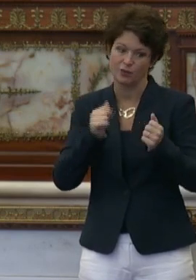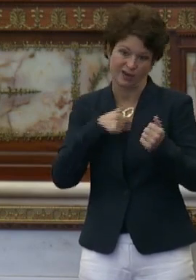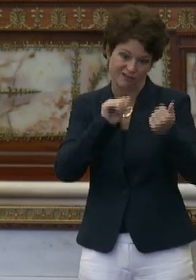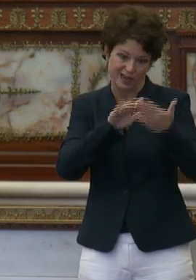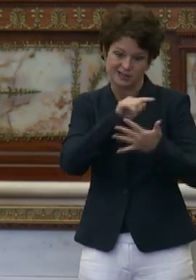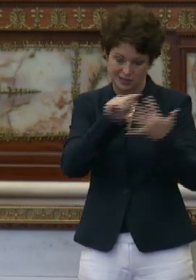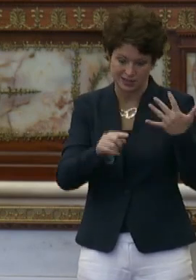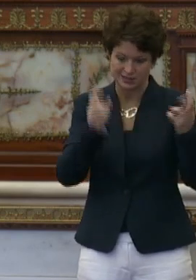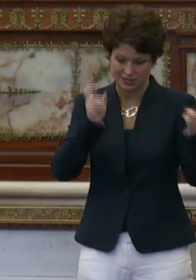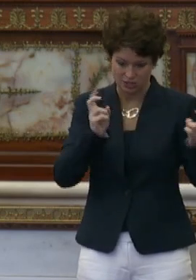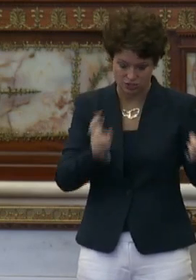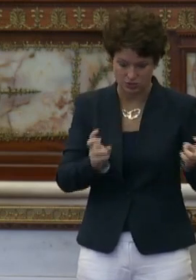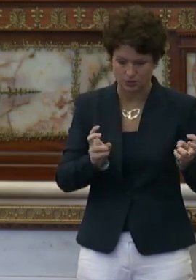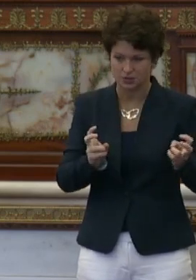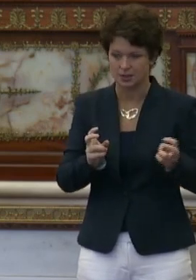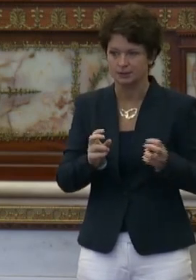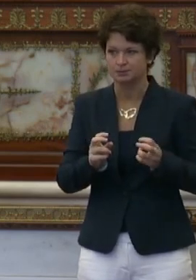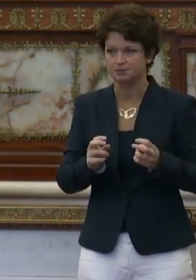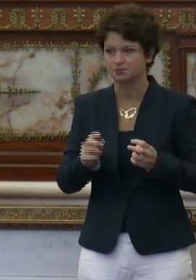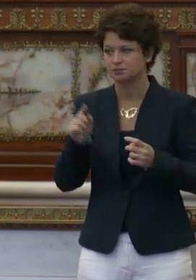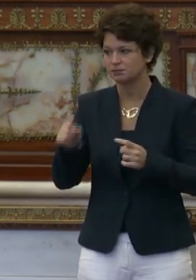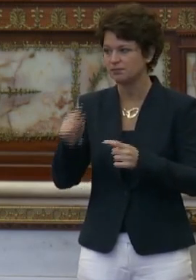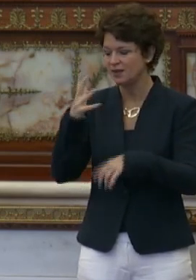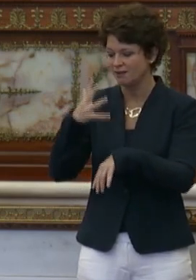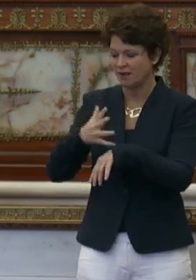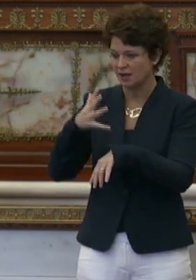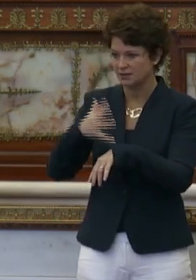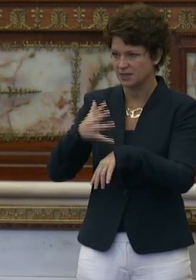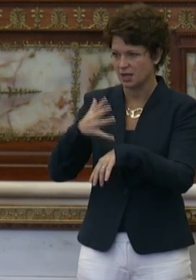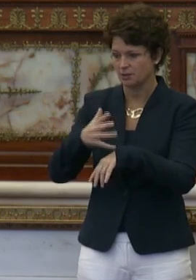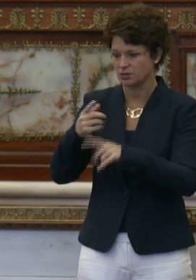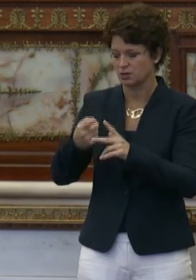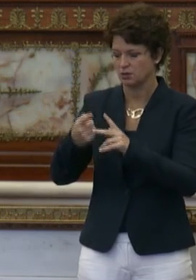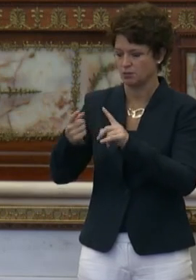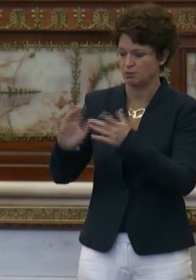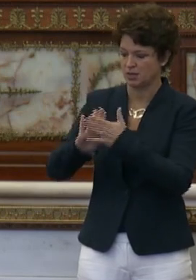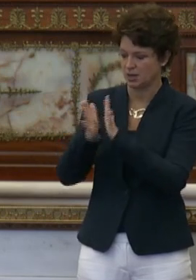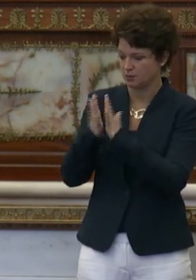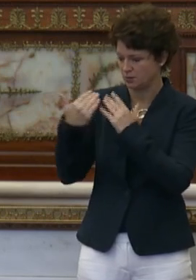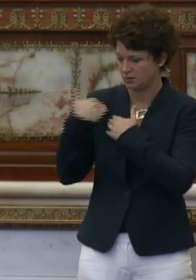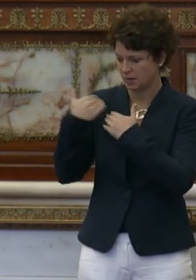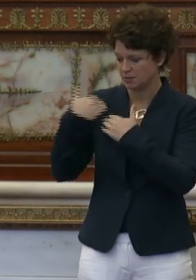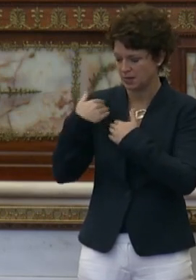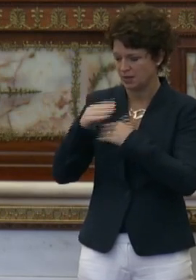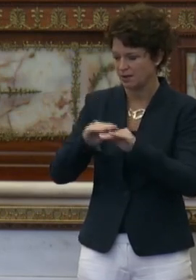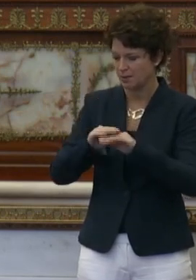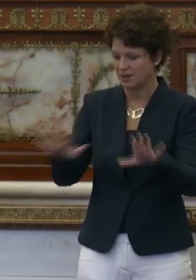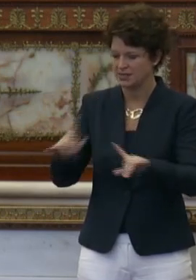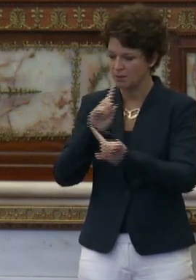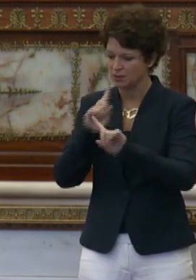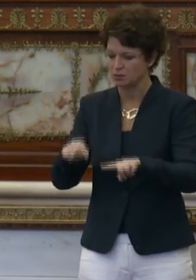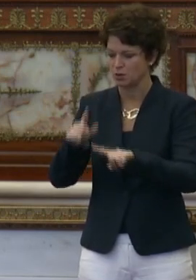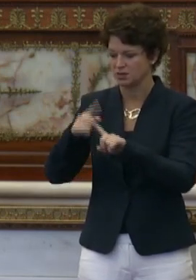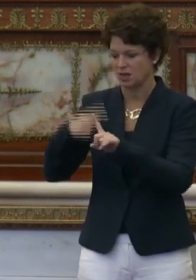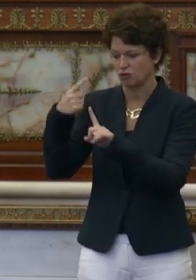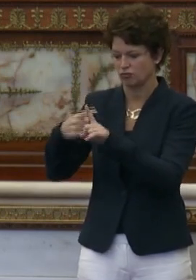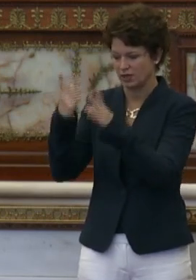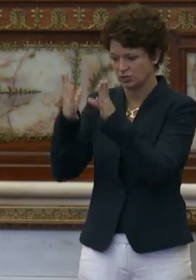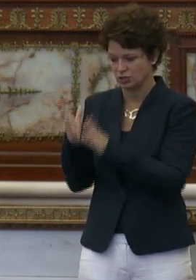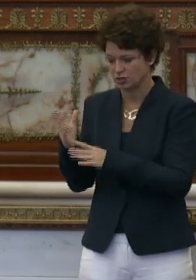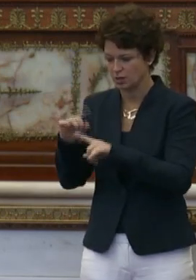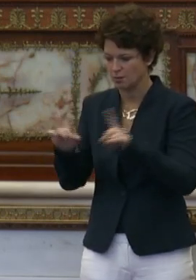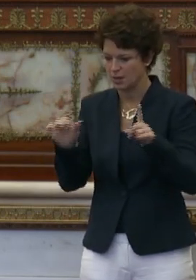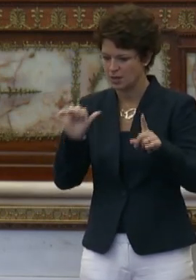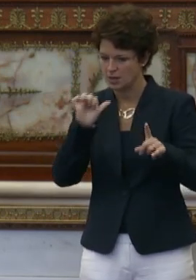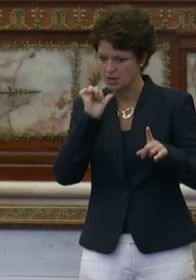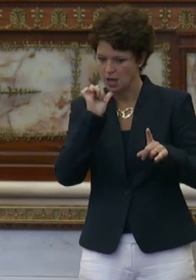Eviction mediation repayment buys time, but still ordering the responsibility of pandemic response on renters. But not doing